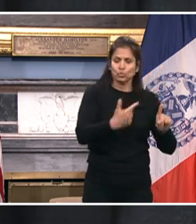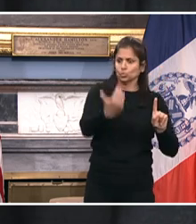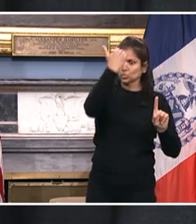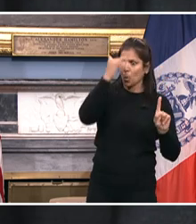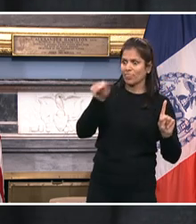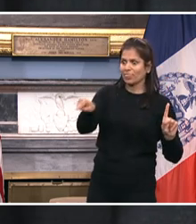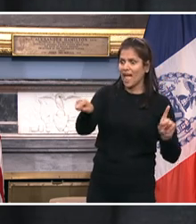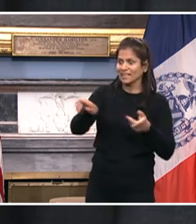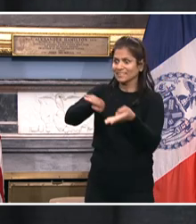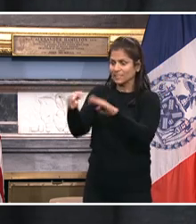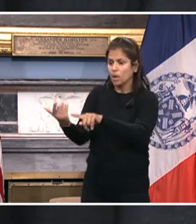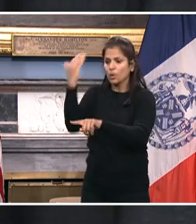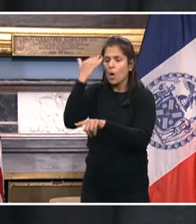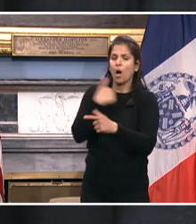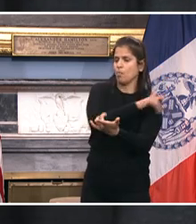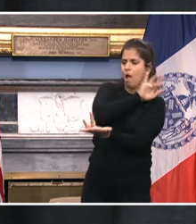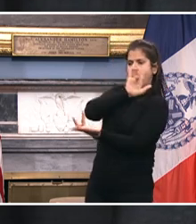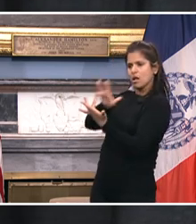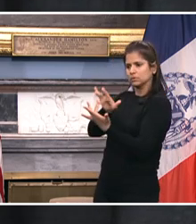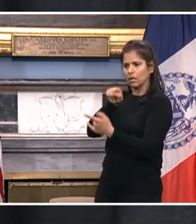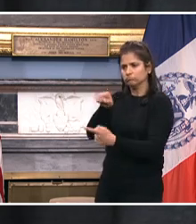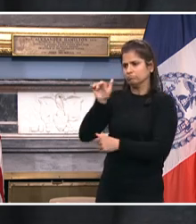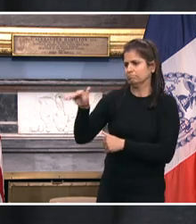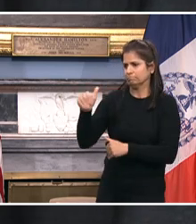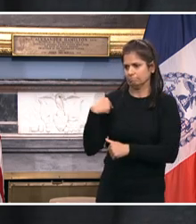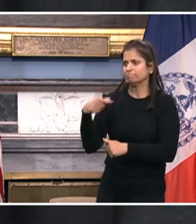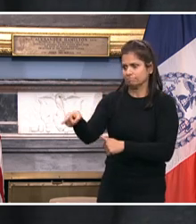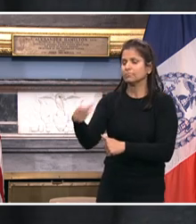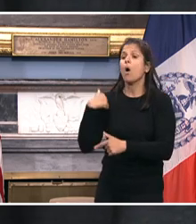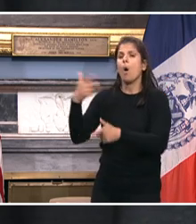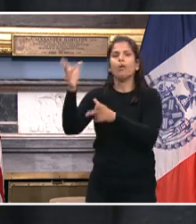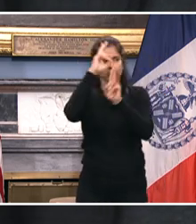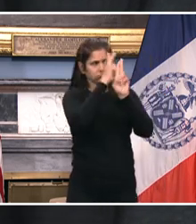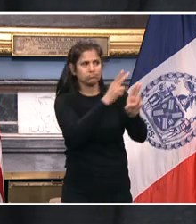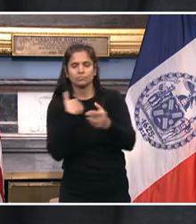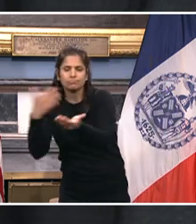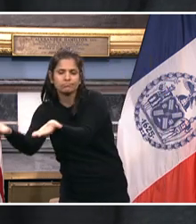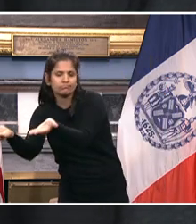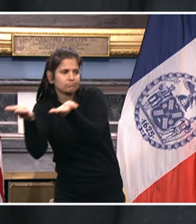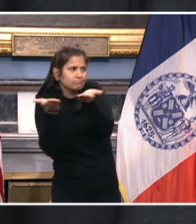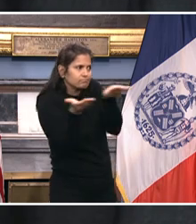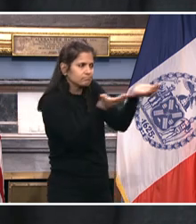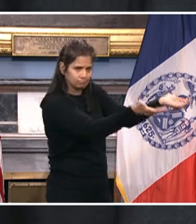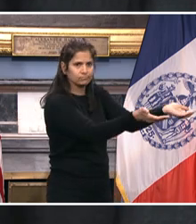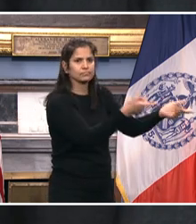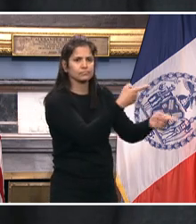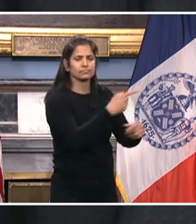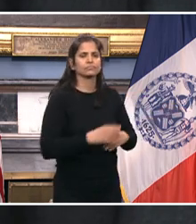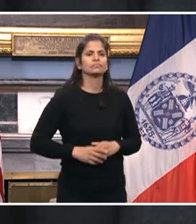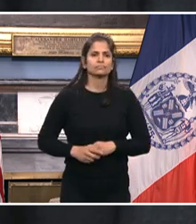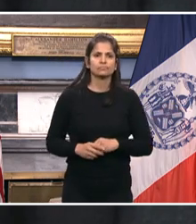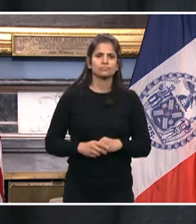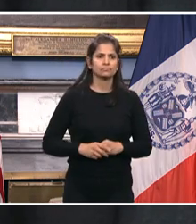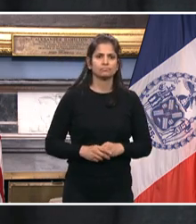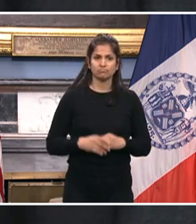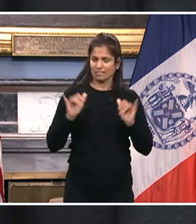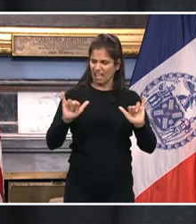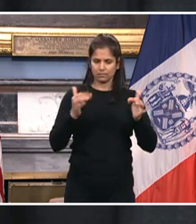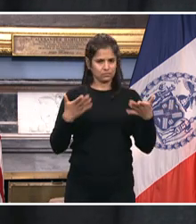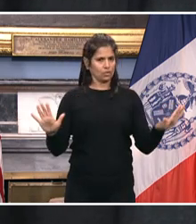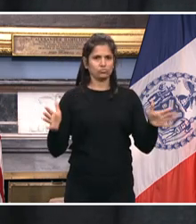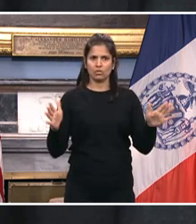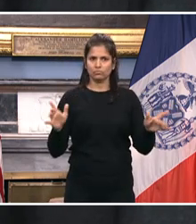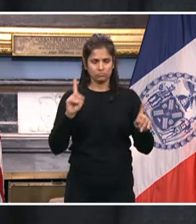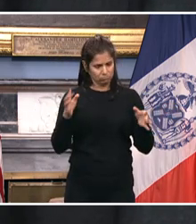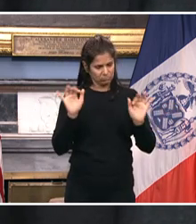if you, again, you choose if you want to, if you're going to keep that on, just speak even louder. No problem. Just speak loud so I can hear you. Can you give